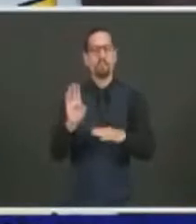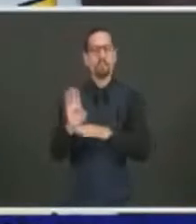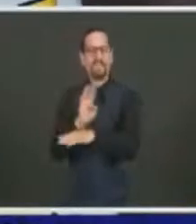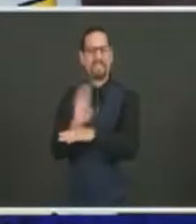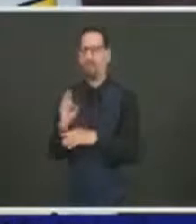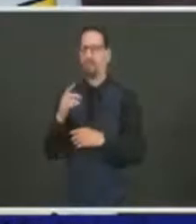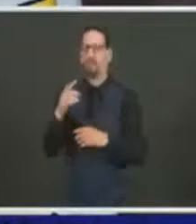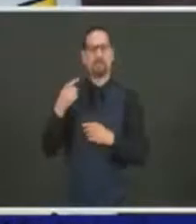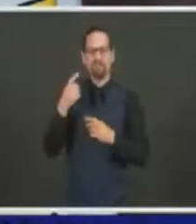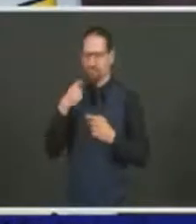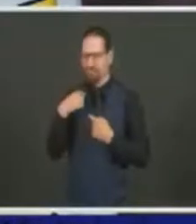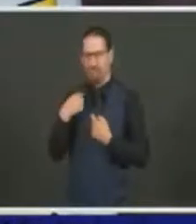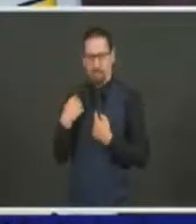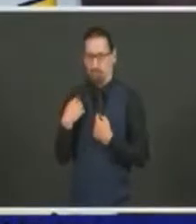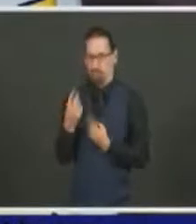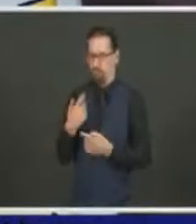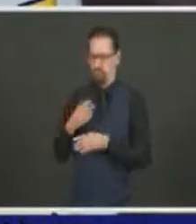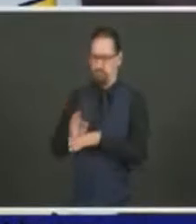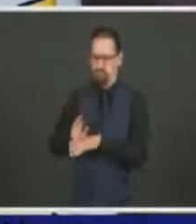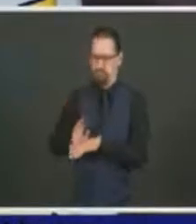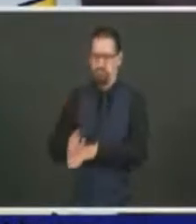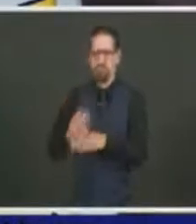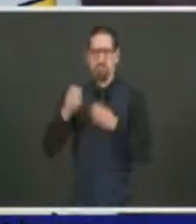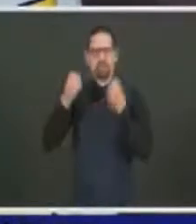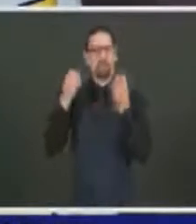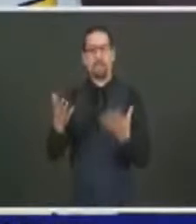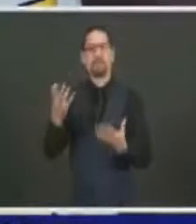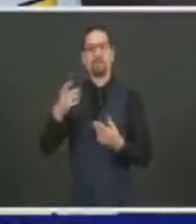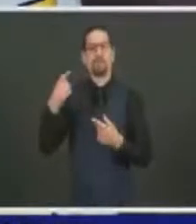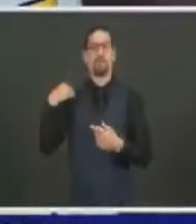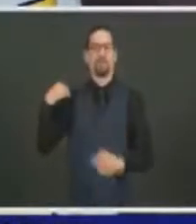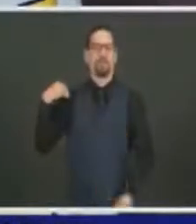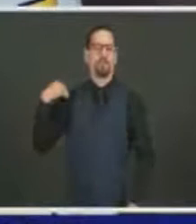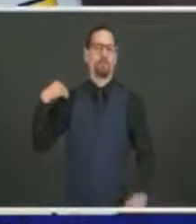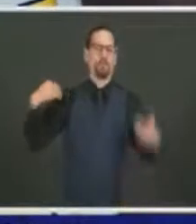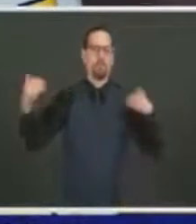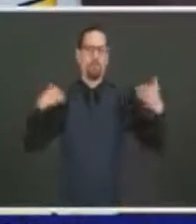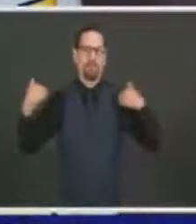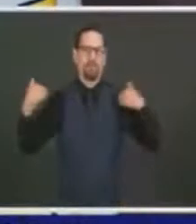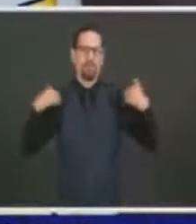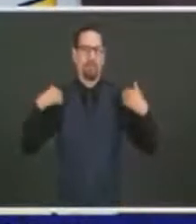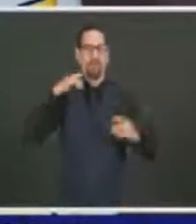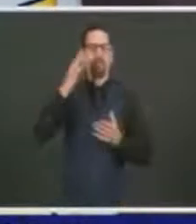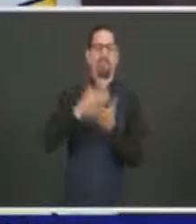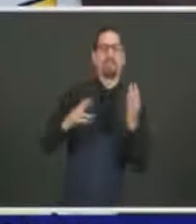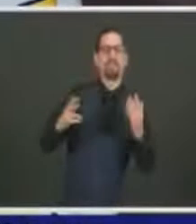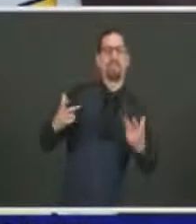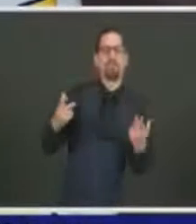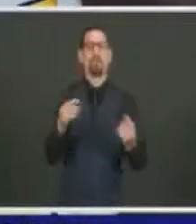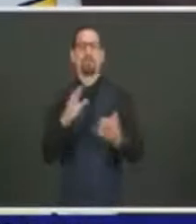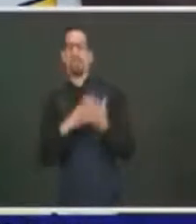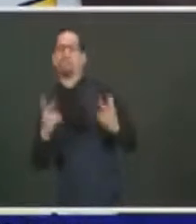week, with a lot of people saying, Governor, please don't go to phase 3. It isn't safe.